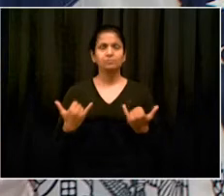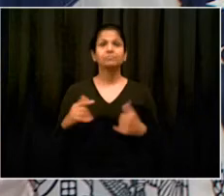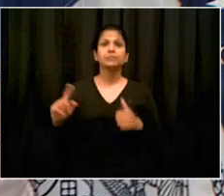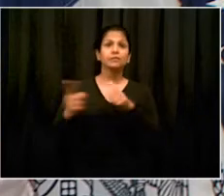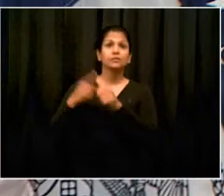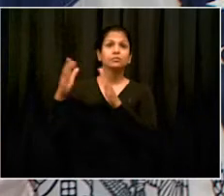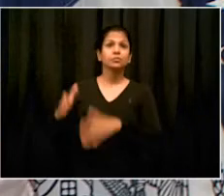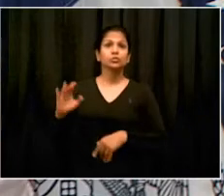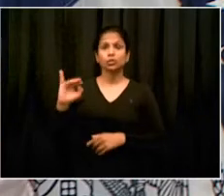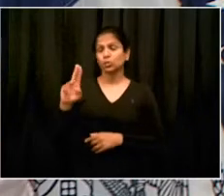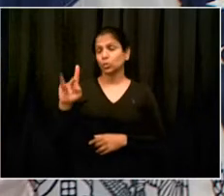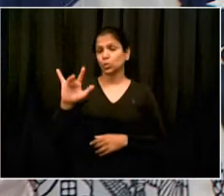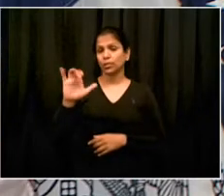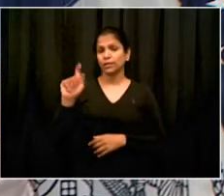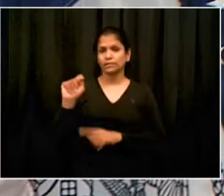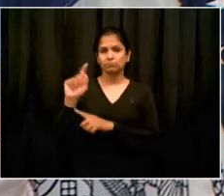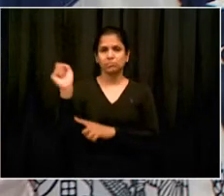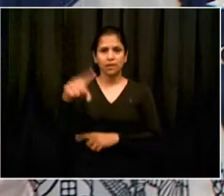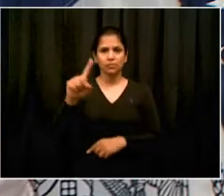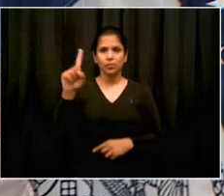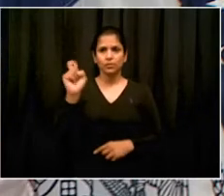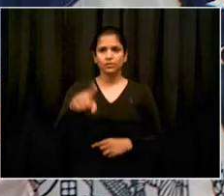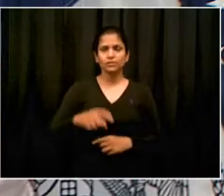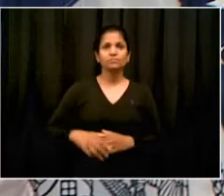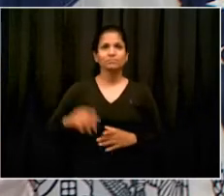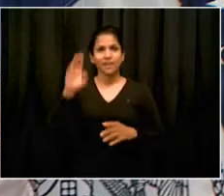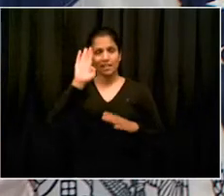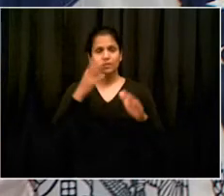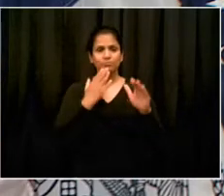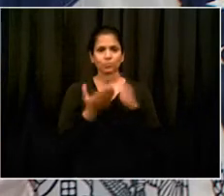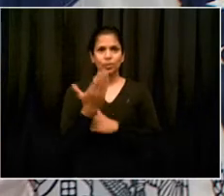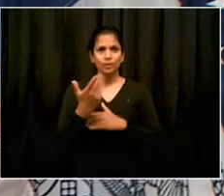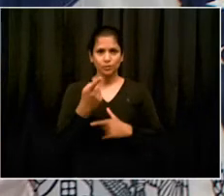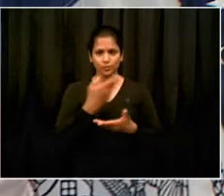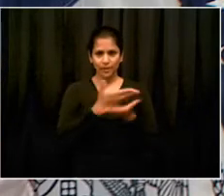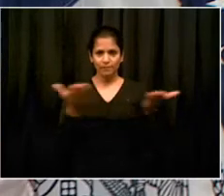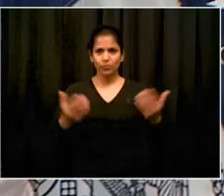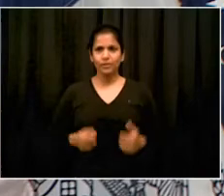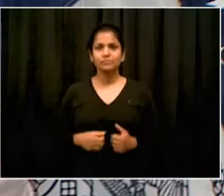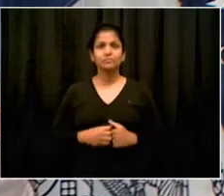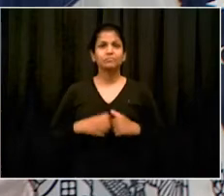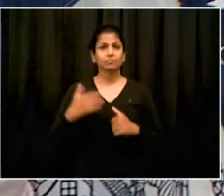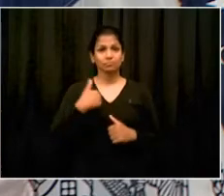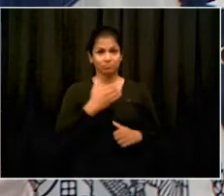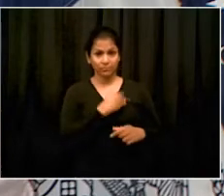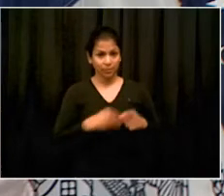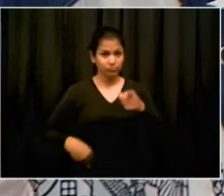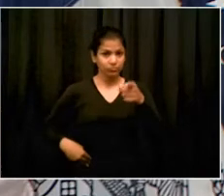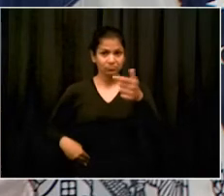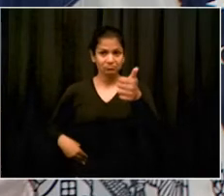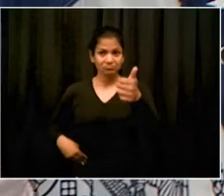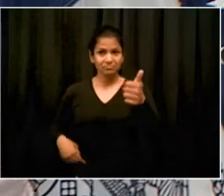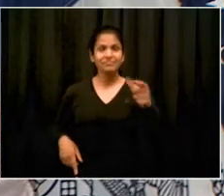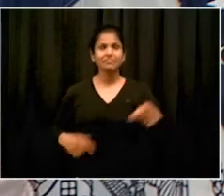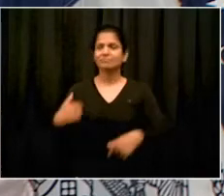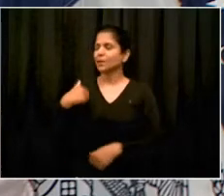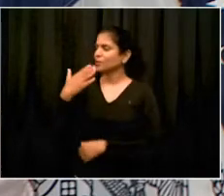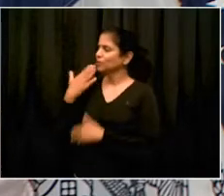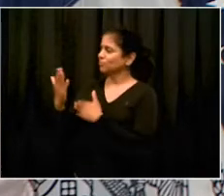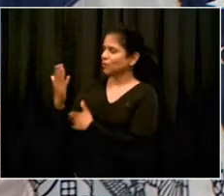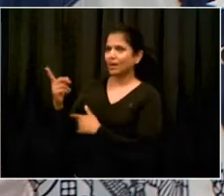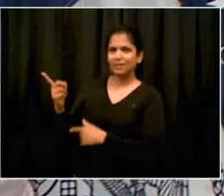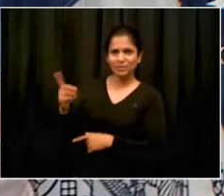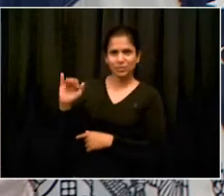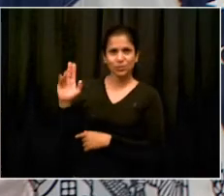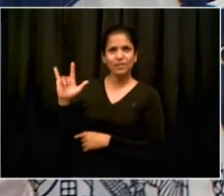Yes, good morning to all. Good morning, Mr. Mayor. How are you doing today? Good morning, Juliet. Hanging in, a lot going on, but we're going to fight